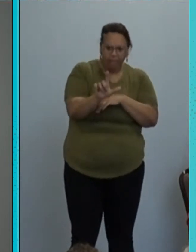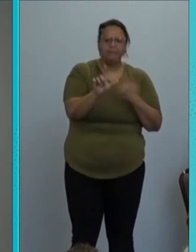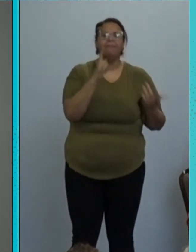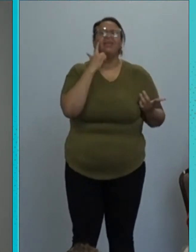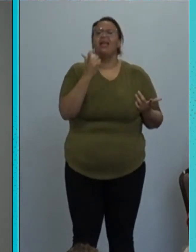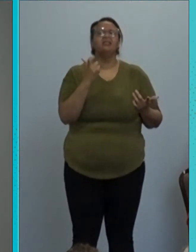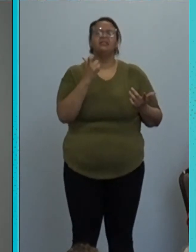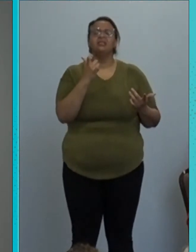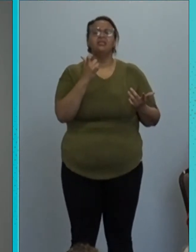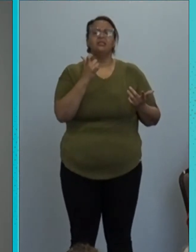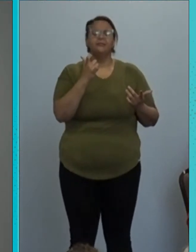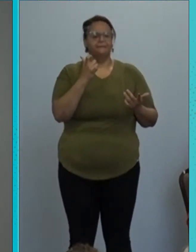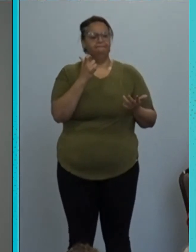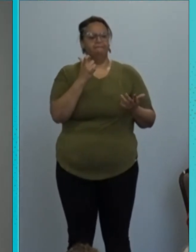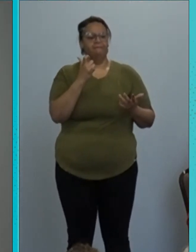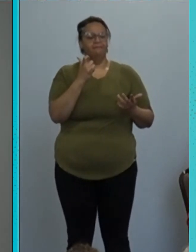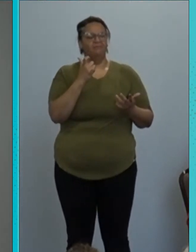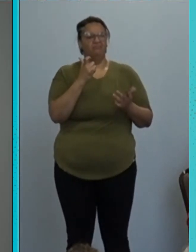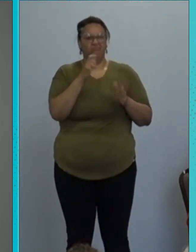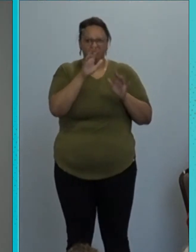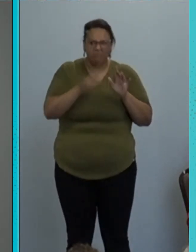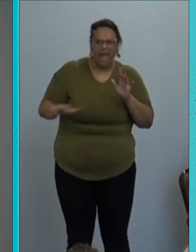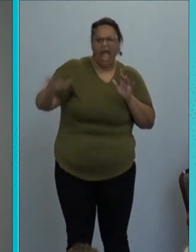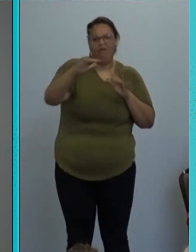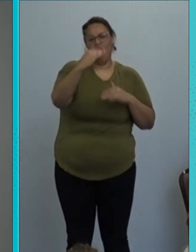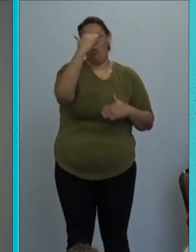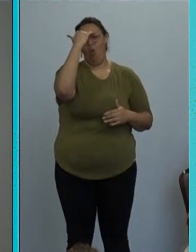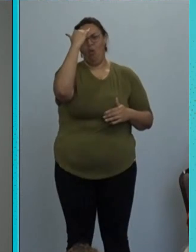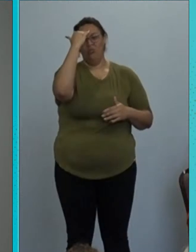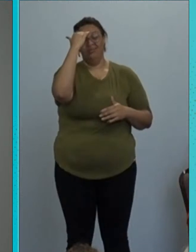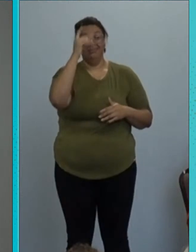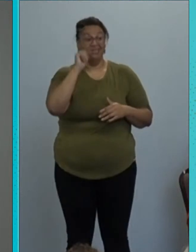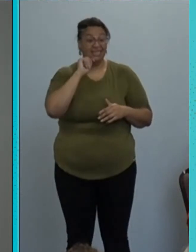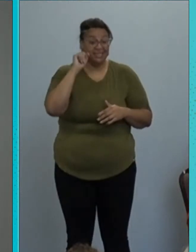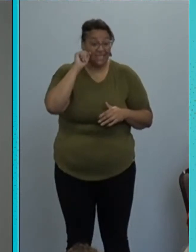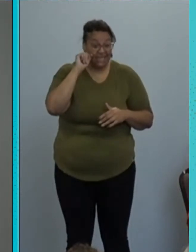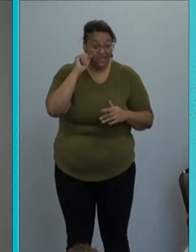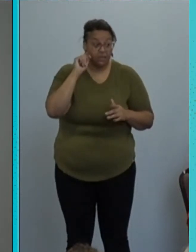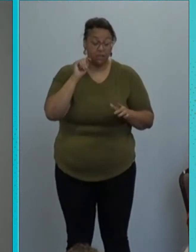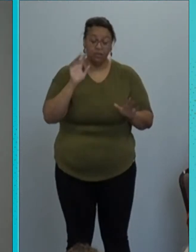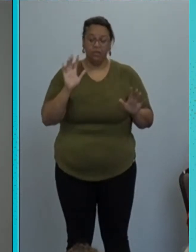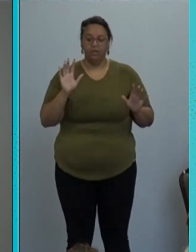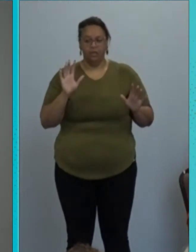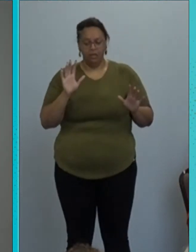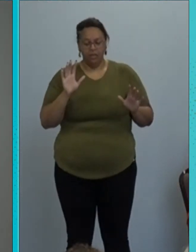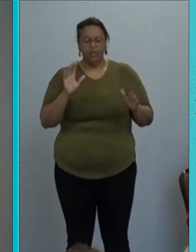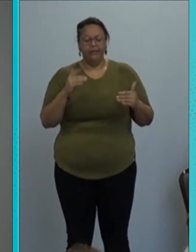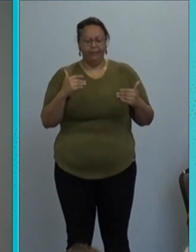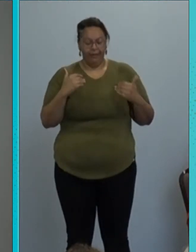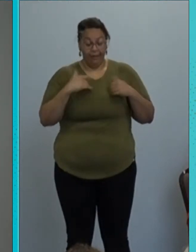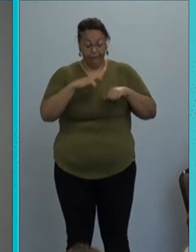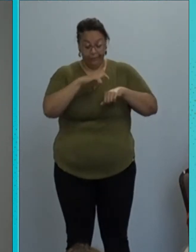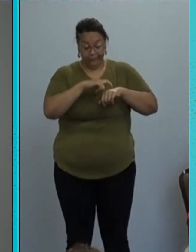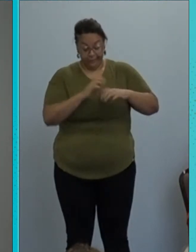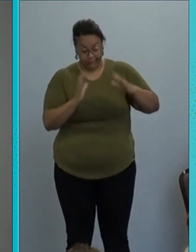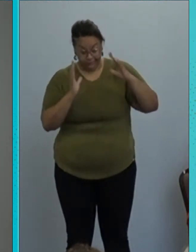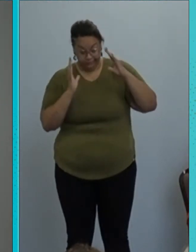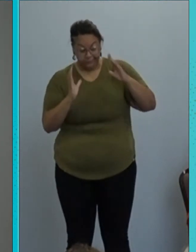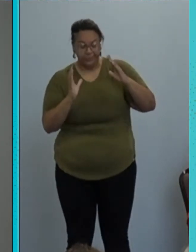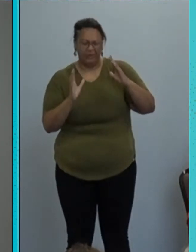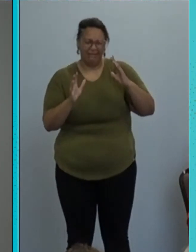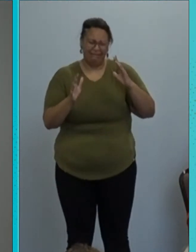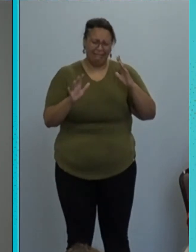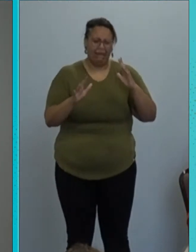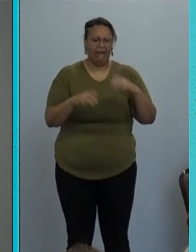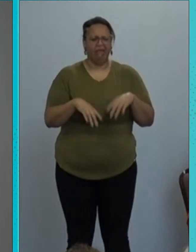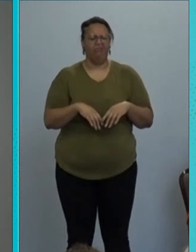because everyone knows that teenagers go through a phase where they kind of